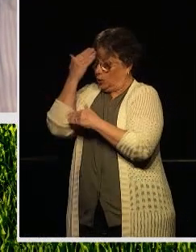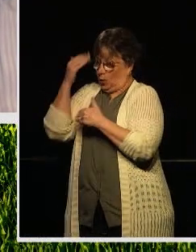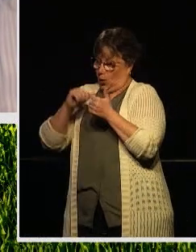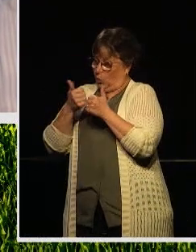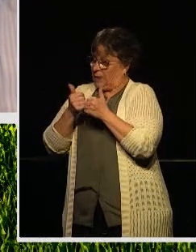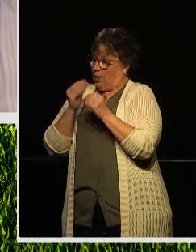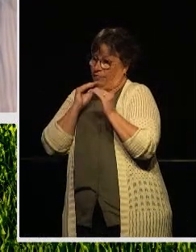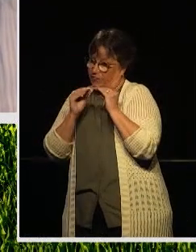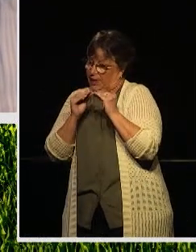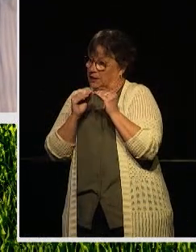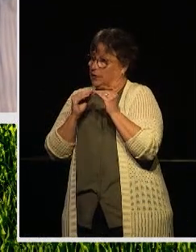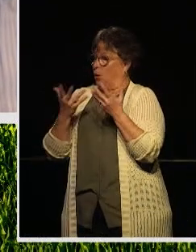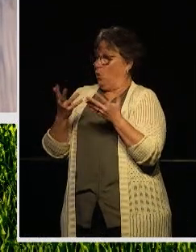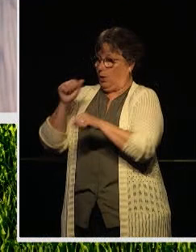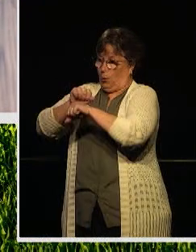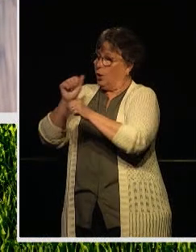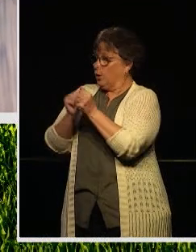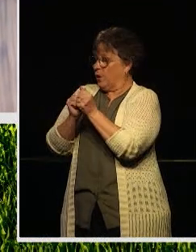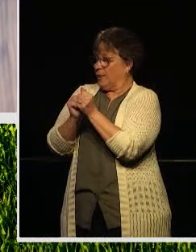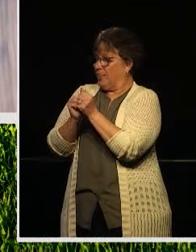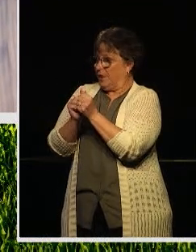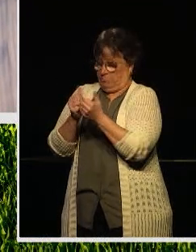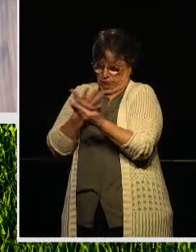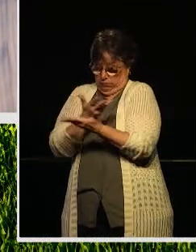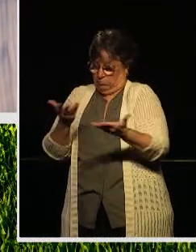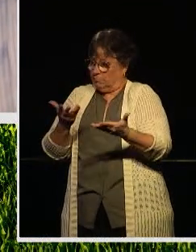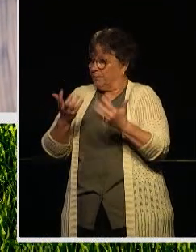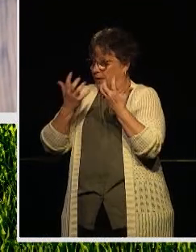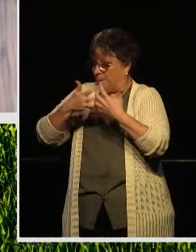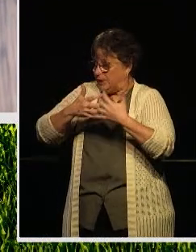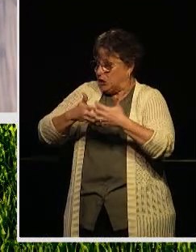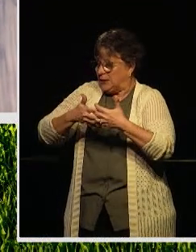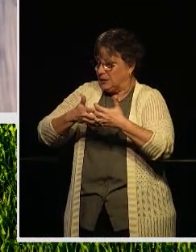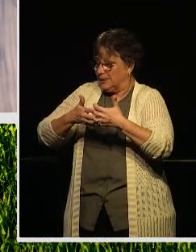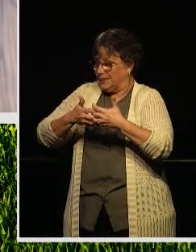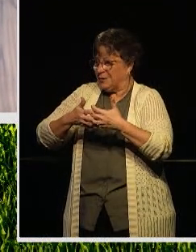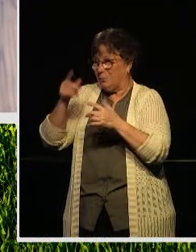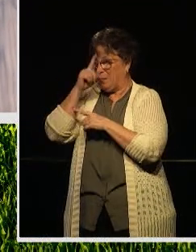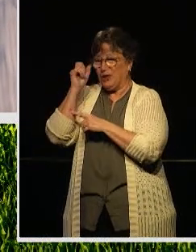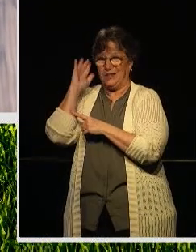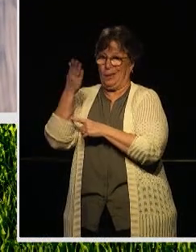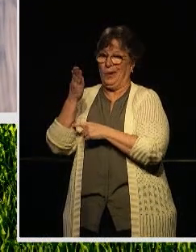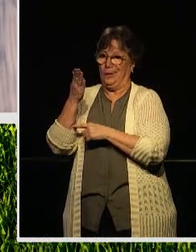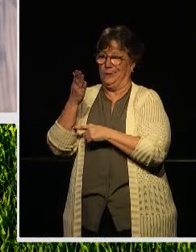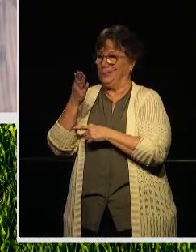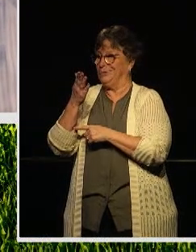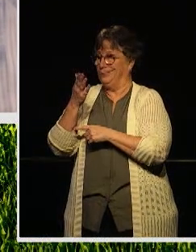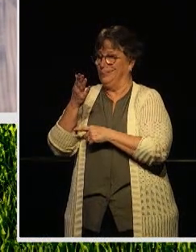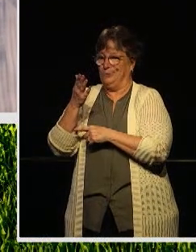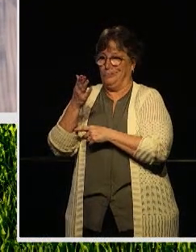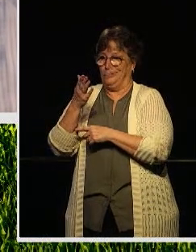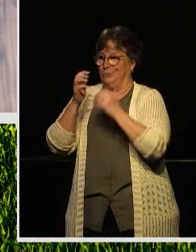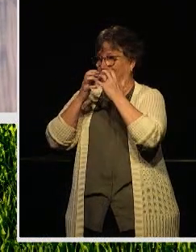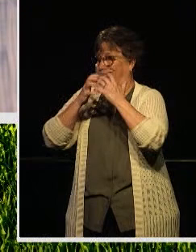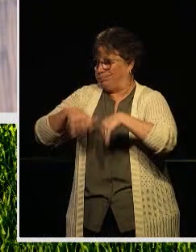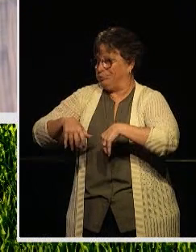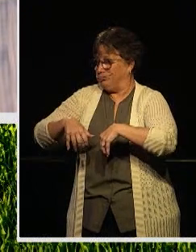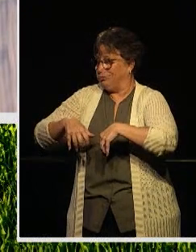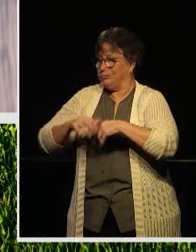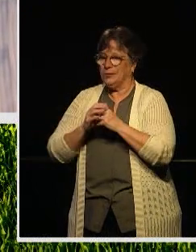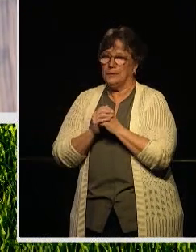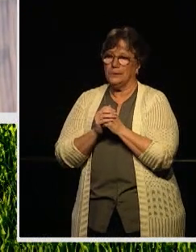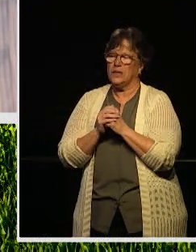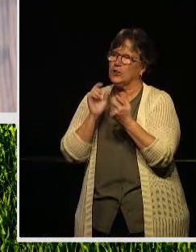fix them when they get stuck on something, because inevitably they will get stuck on something, and so on. So it changes the nature of the job. It